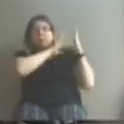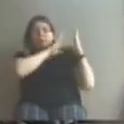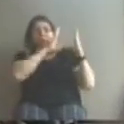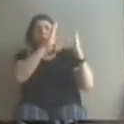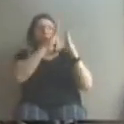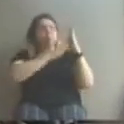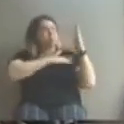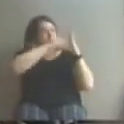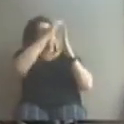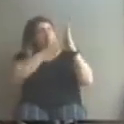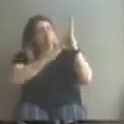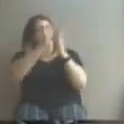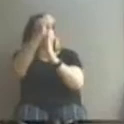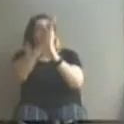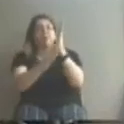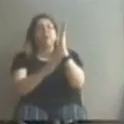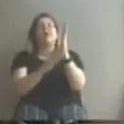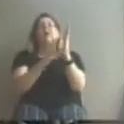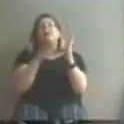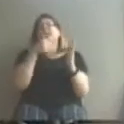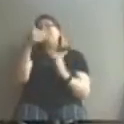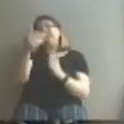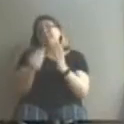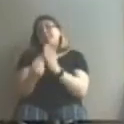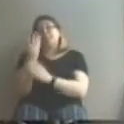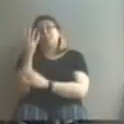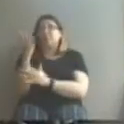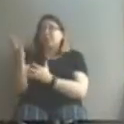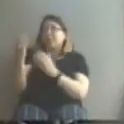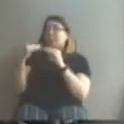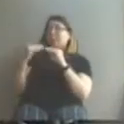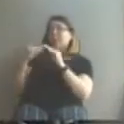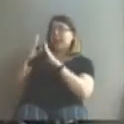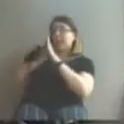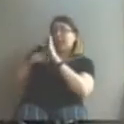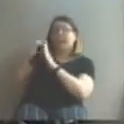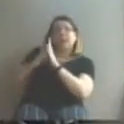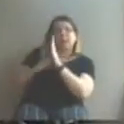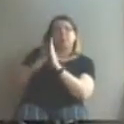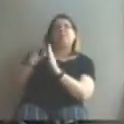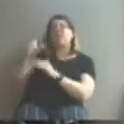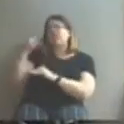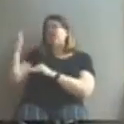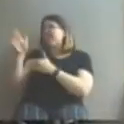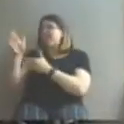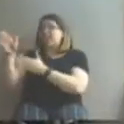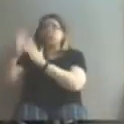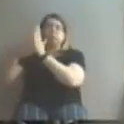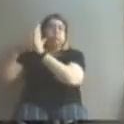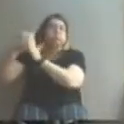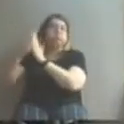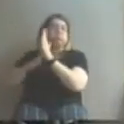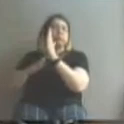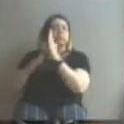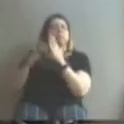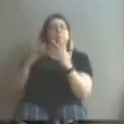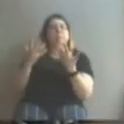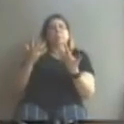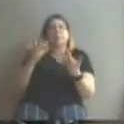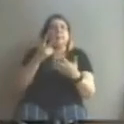the week they're there in the fall. They come back the next spring, we'd like some more painting done. They paint another hallway, and over the period